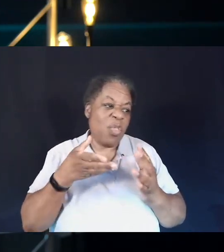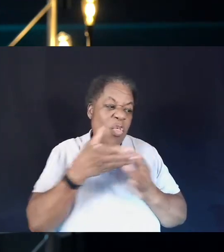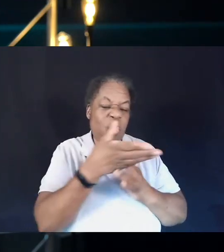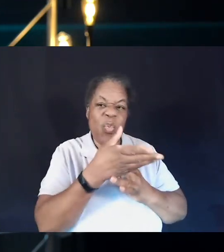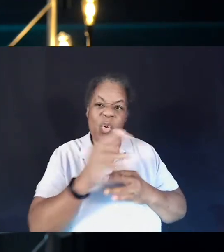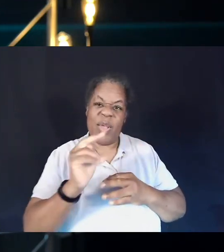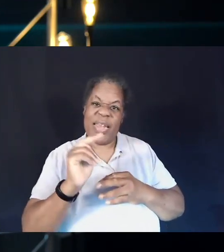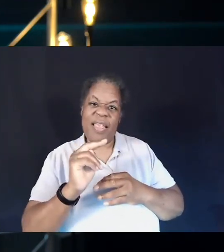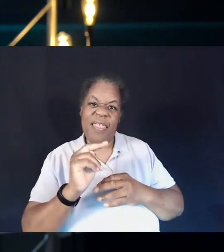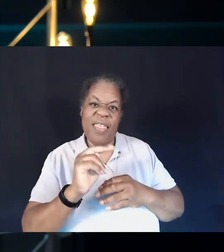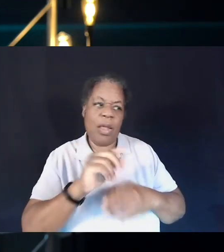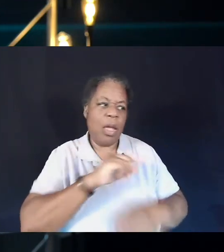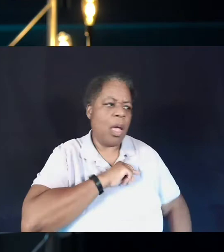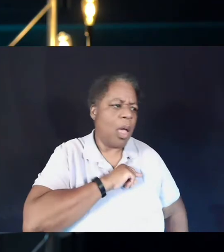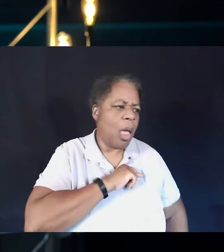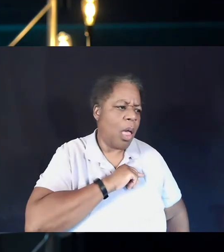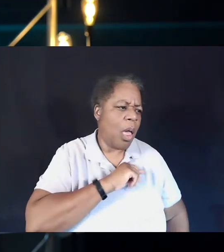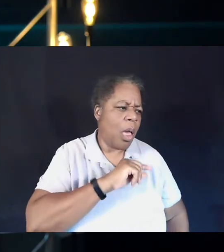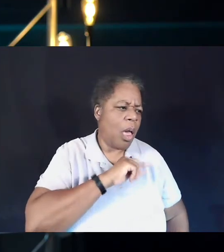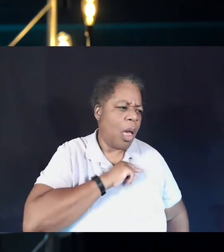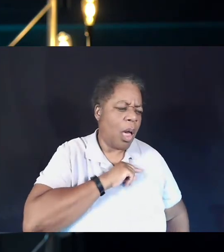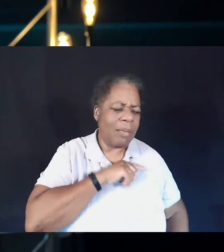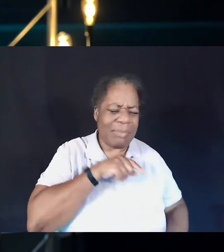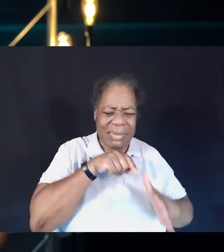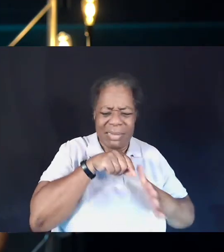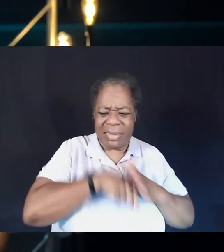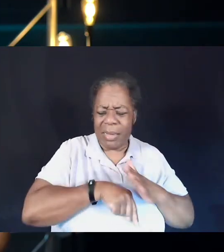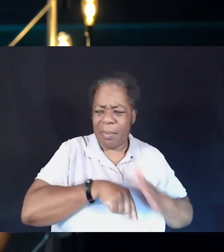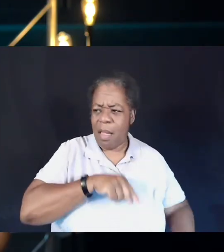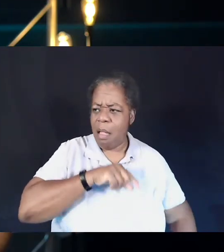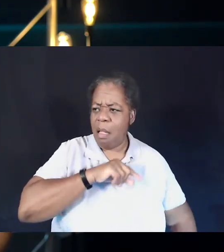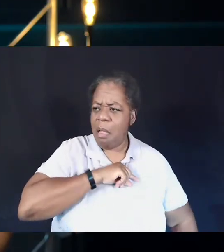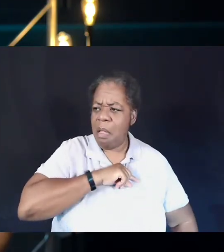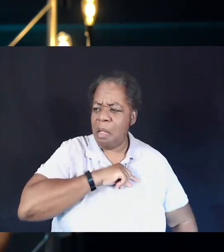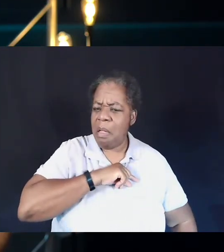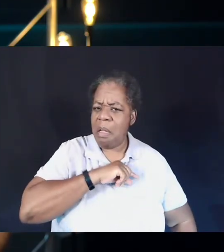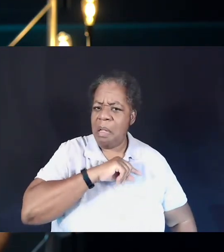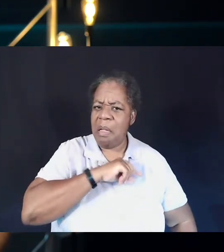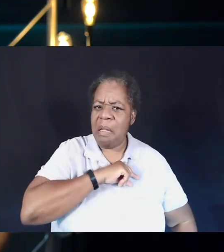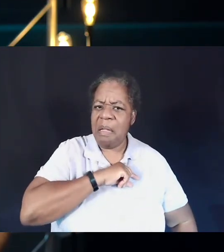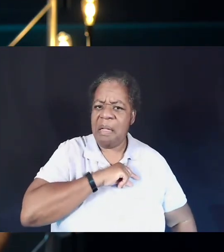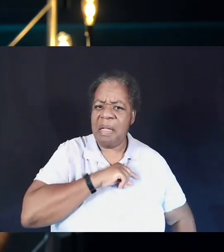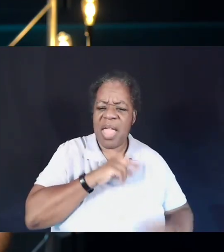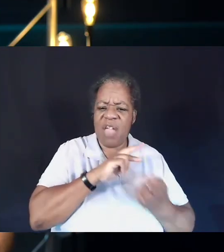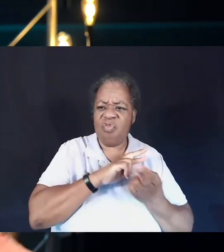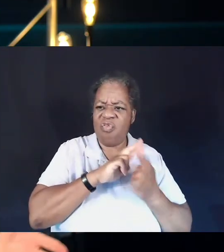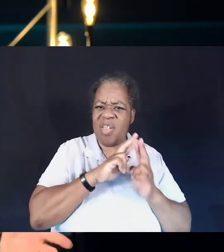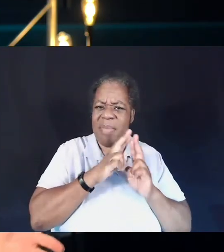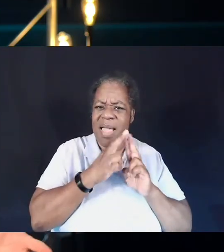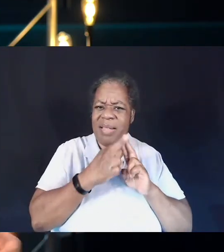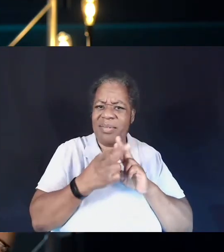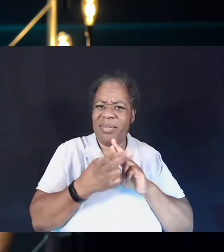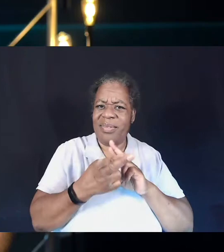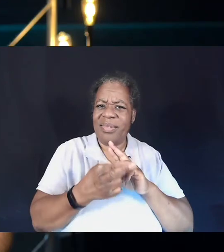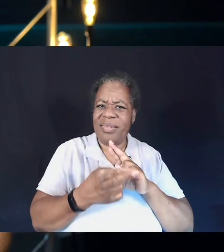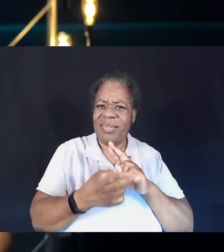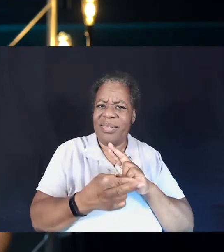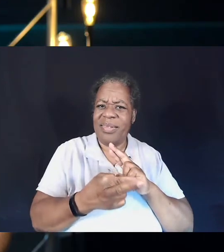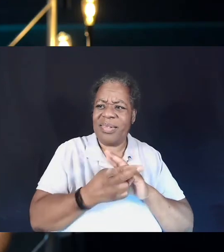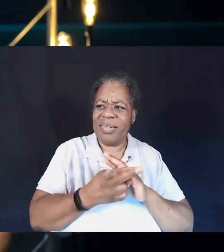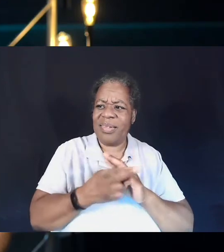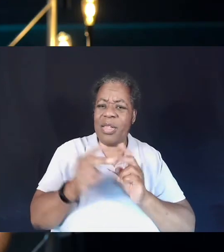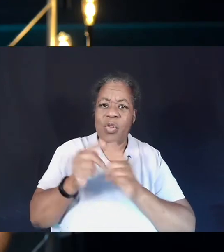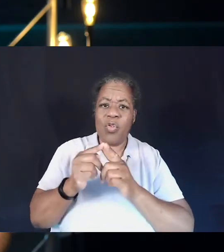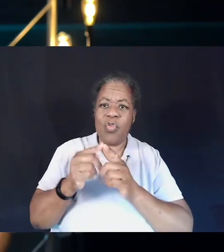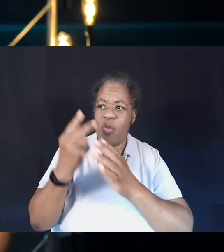him to the deep core of his being. And he not only repents to the prophet and to God,